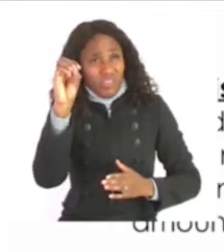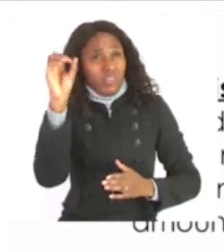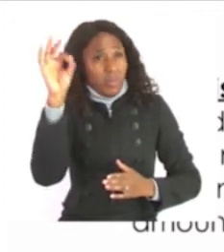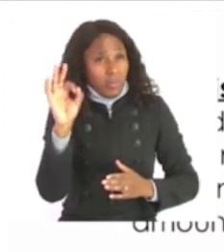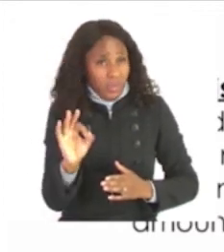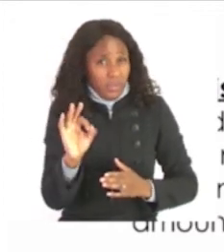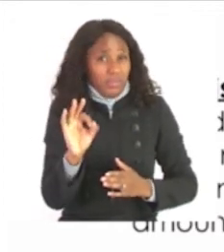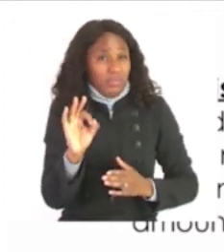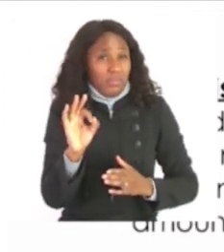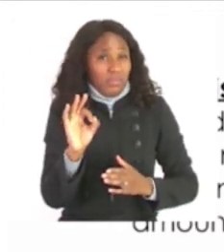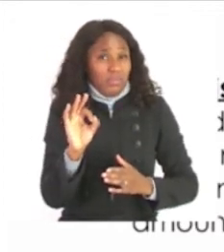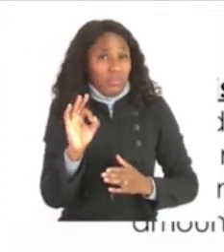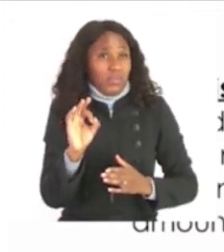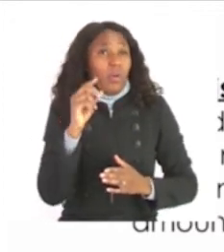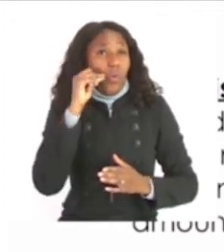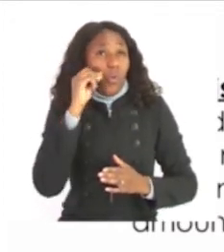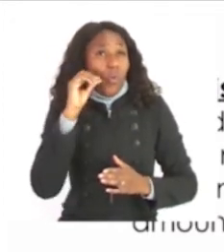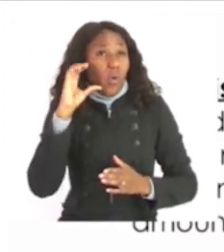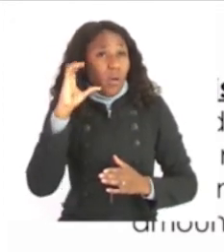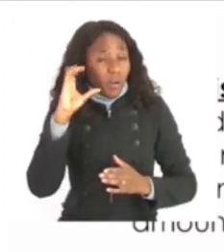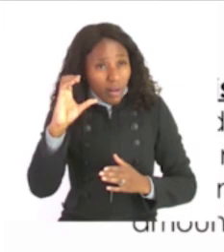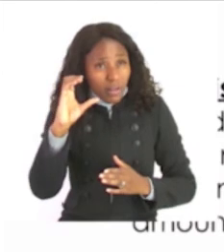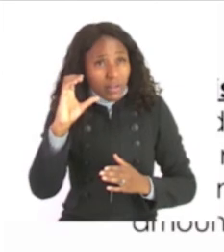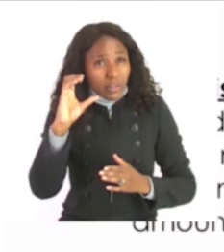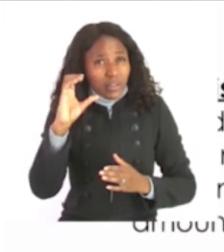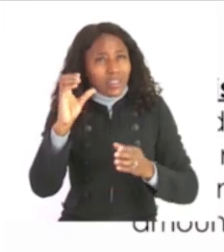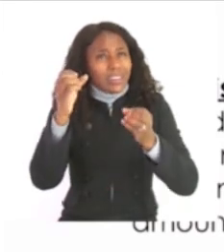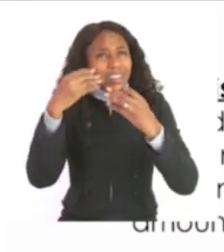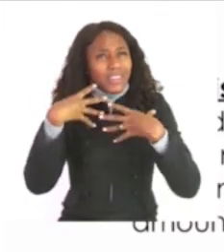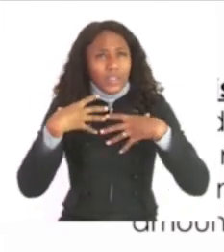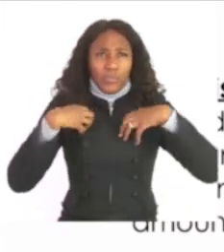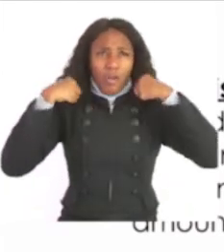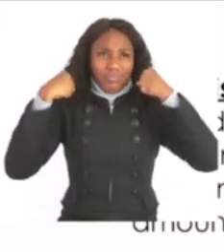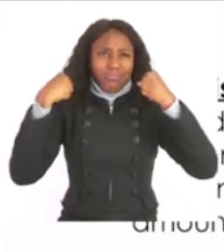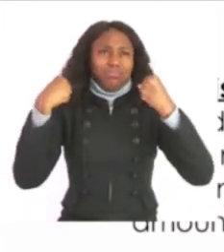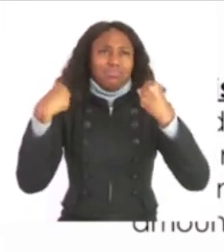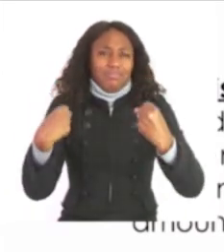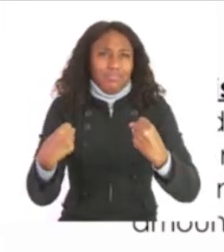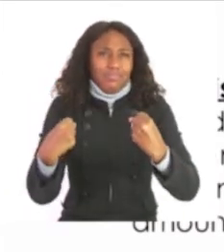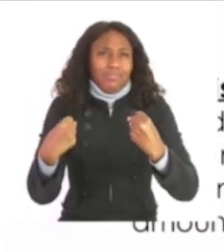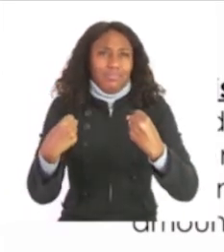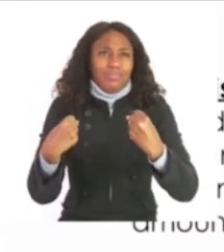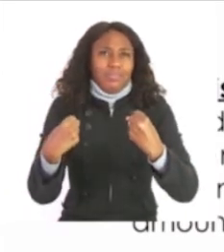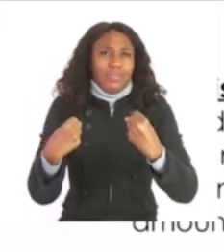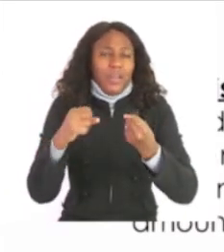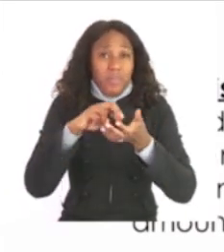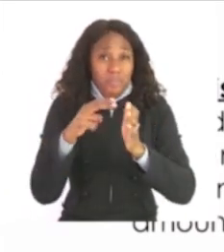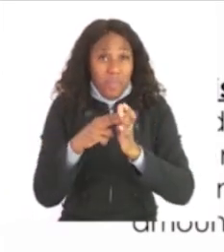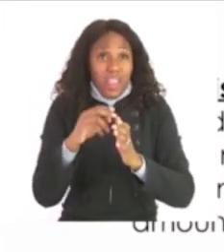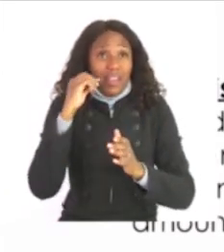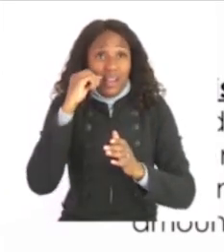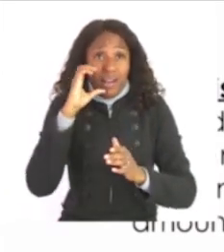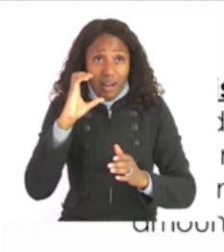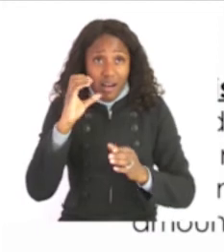simply because carbohydrates is the one that provides energy. So these are our energy